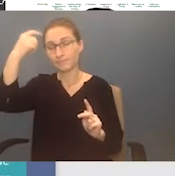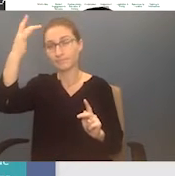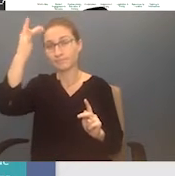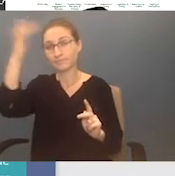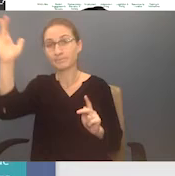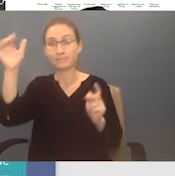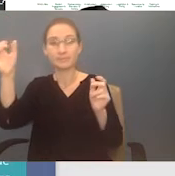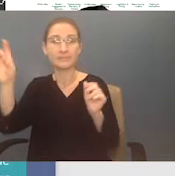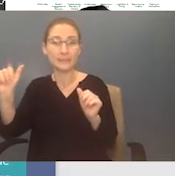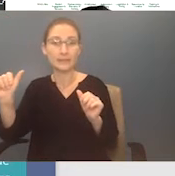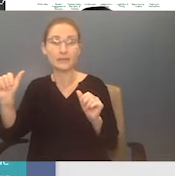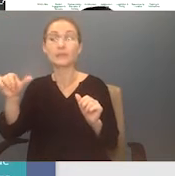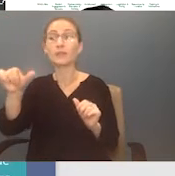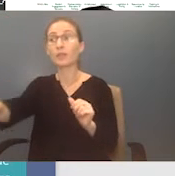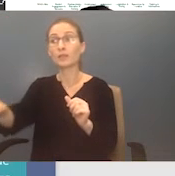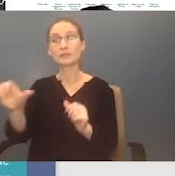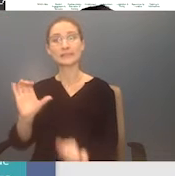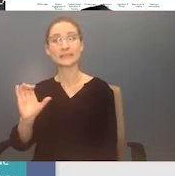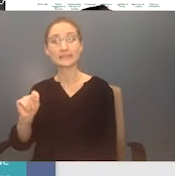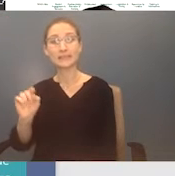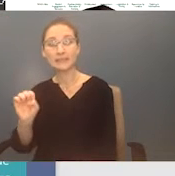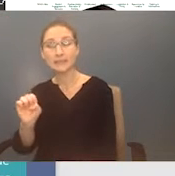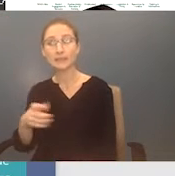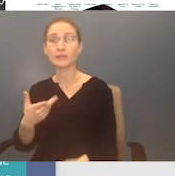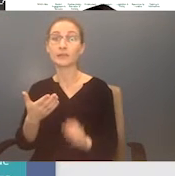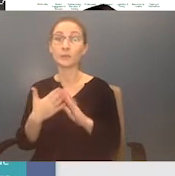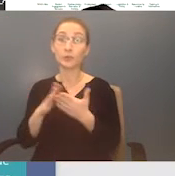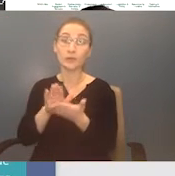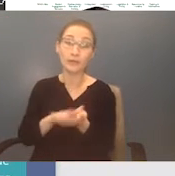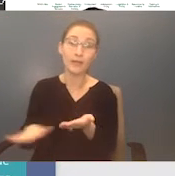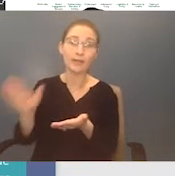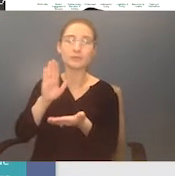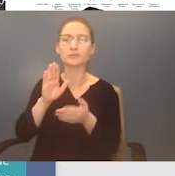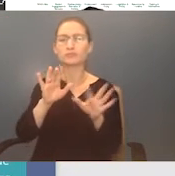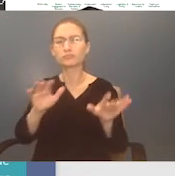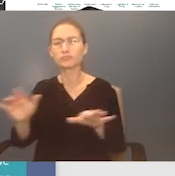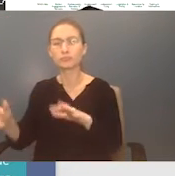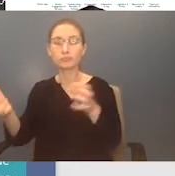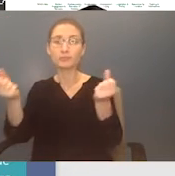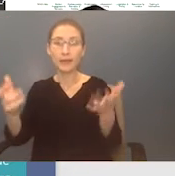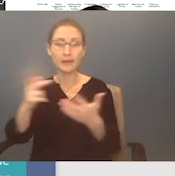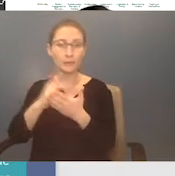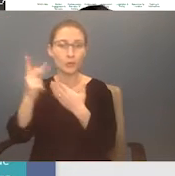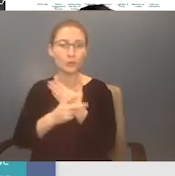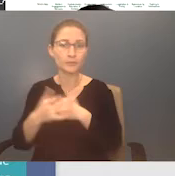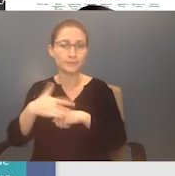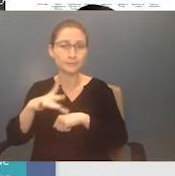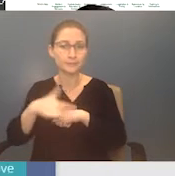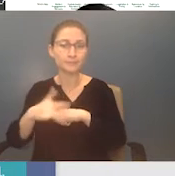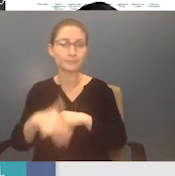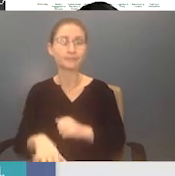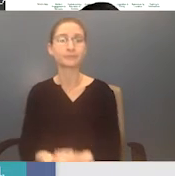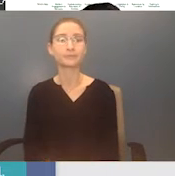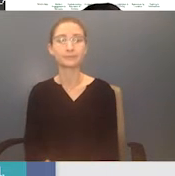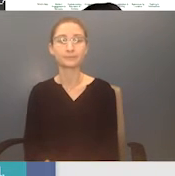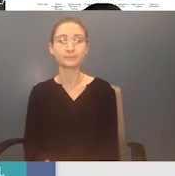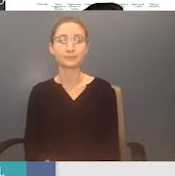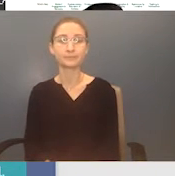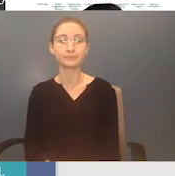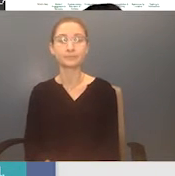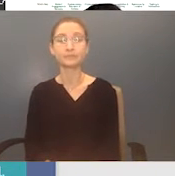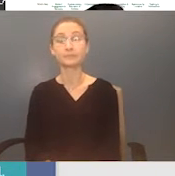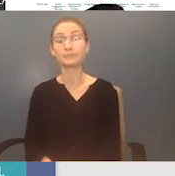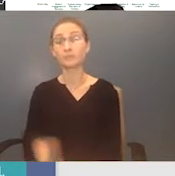are at CTE and tech colleges, they're at community and state colleges, and they're also at universities. So it talks